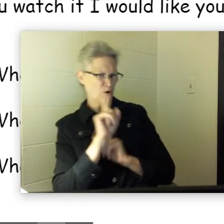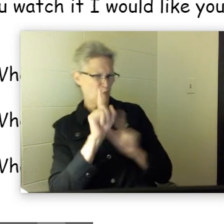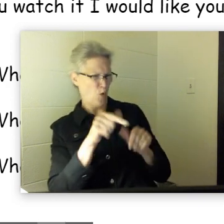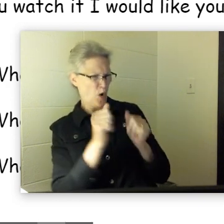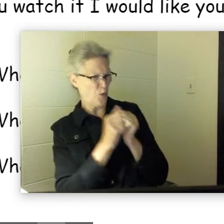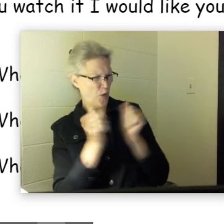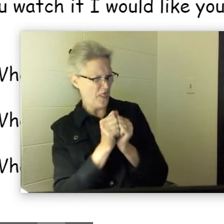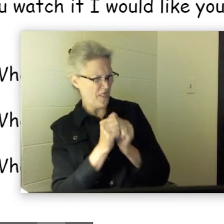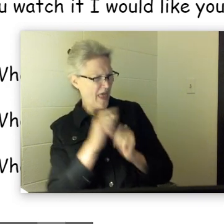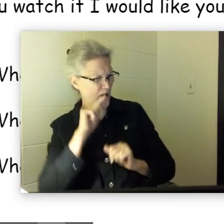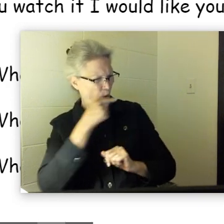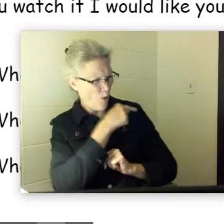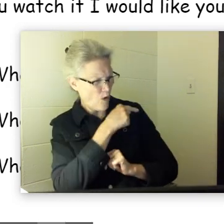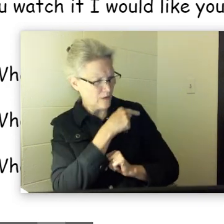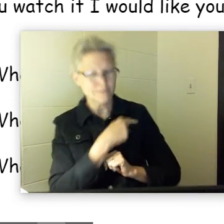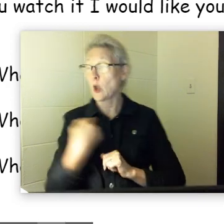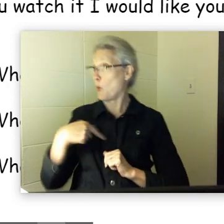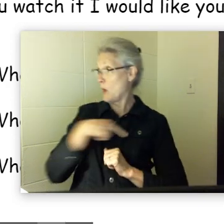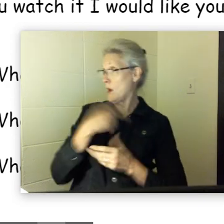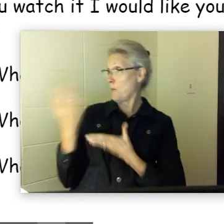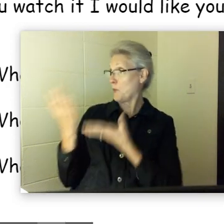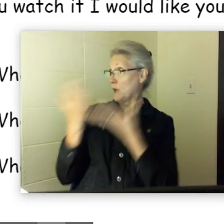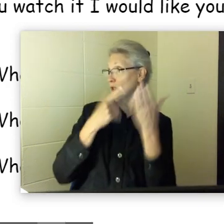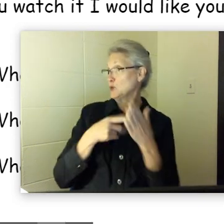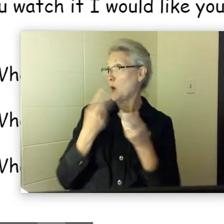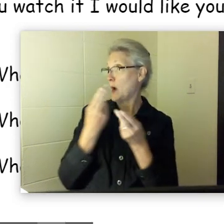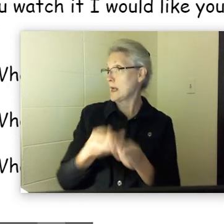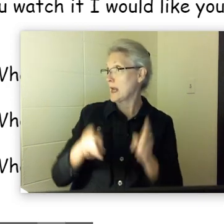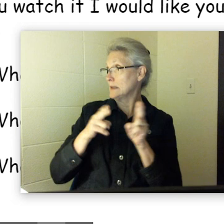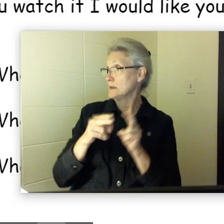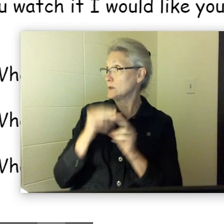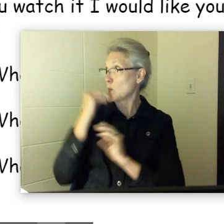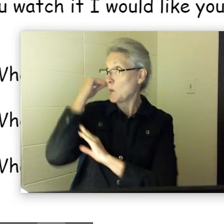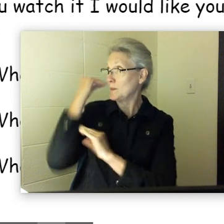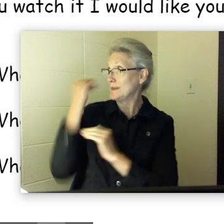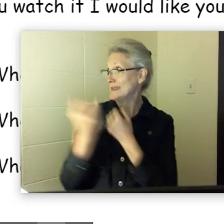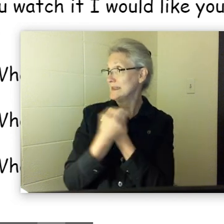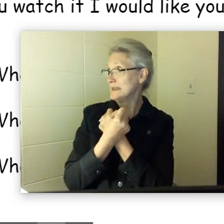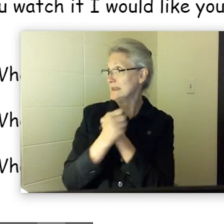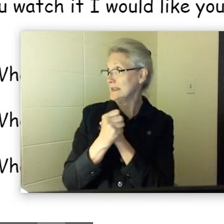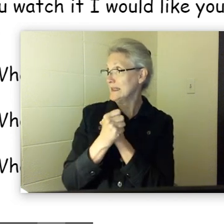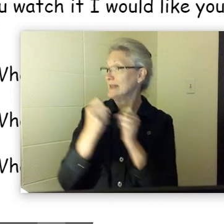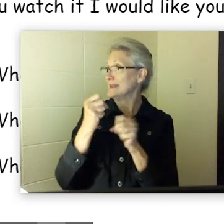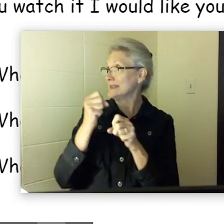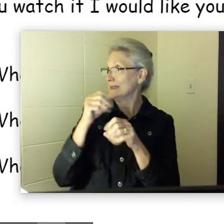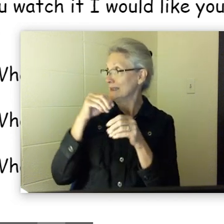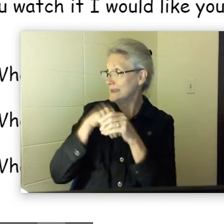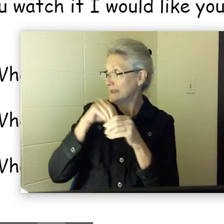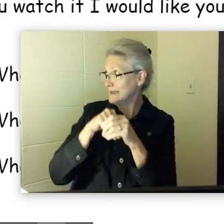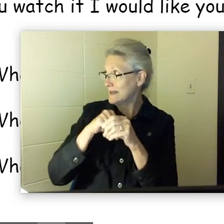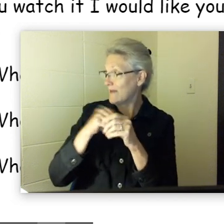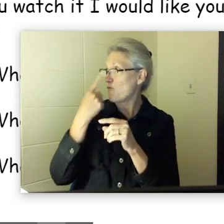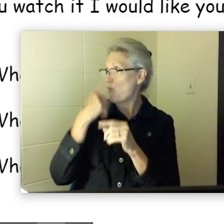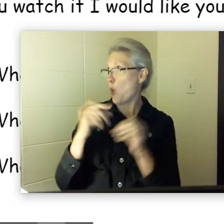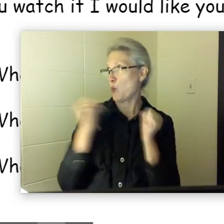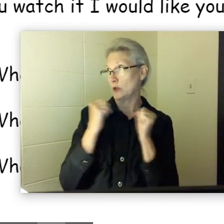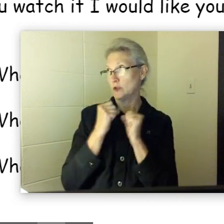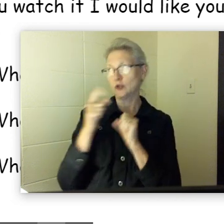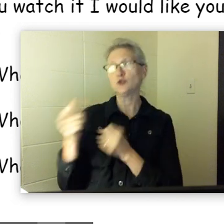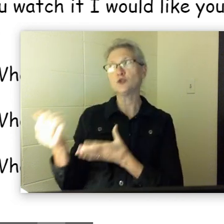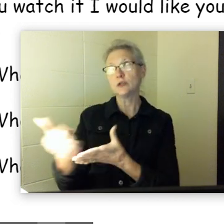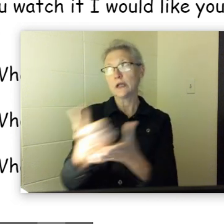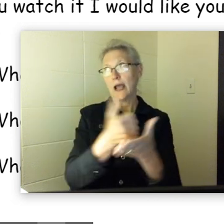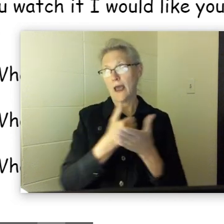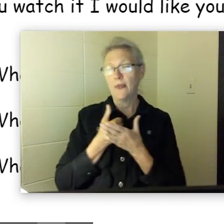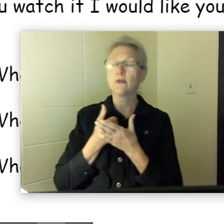The ant replied, "We are taking it to our nest to save for winter. You should gather some corn too. It's going to be a long